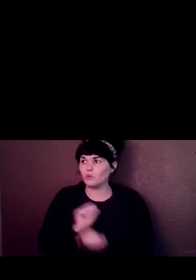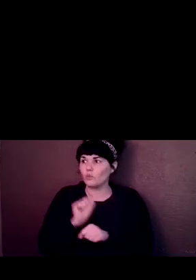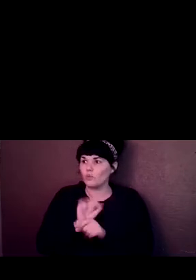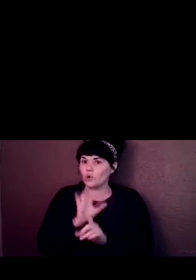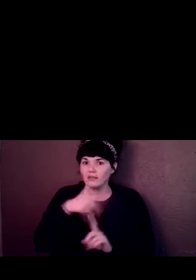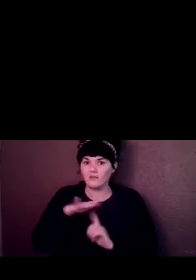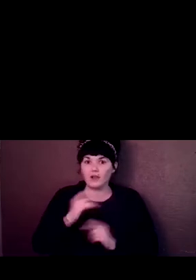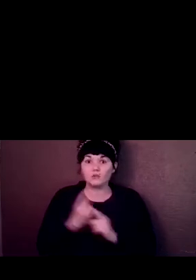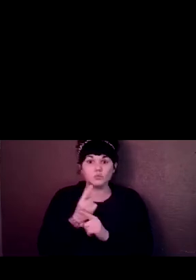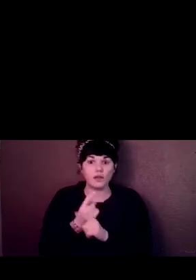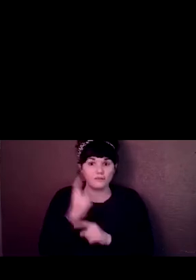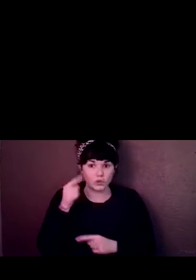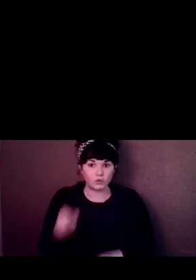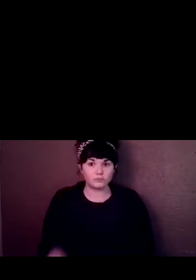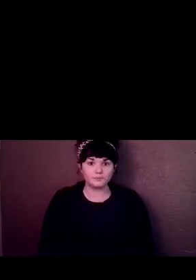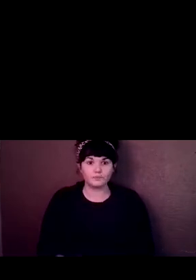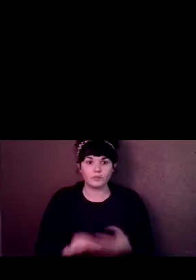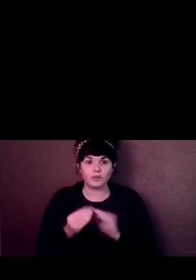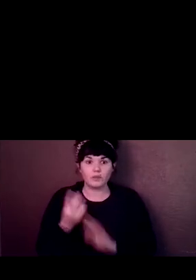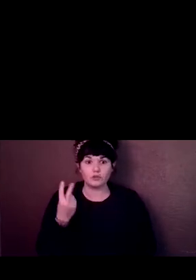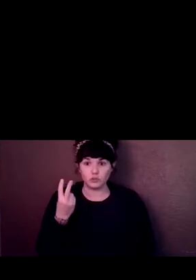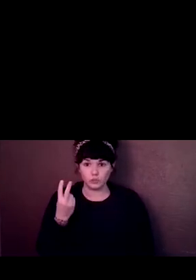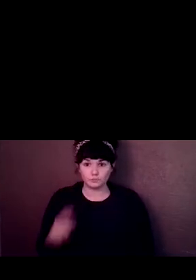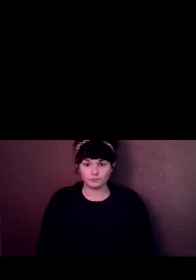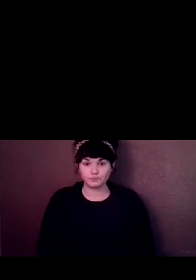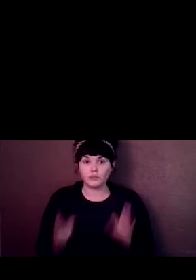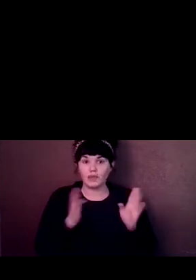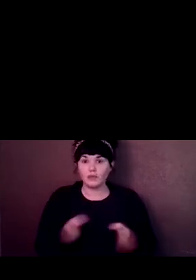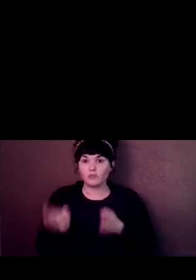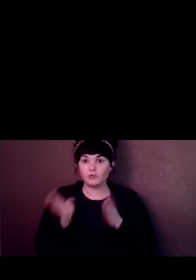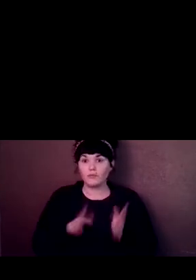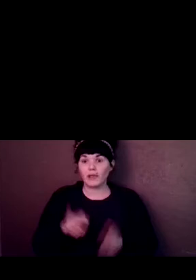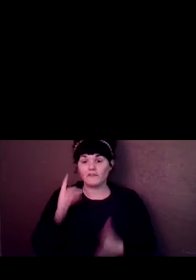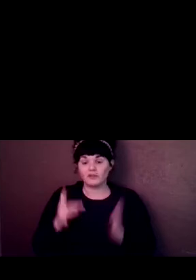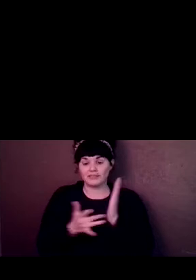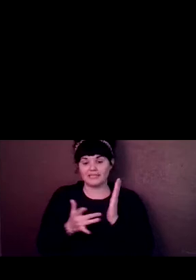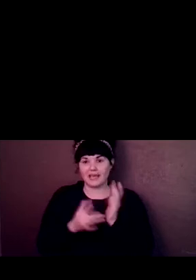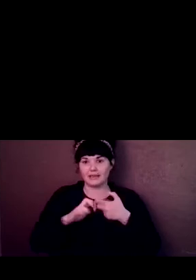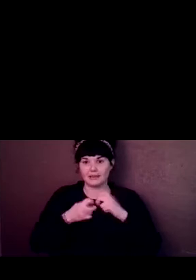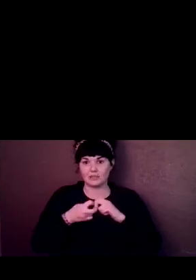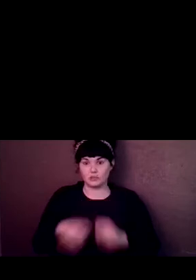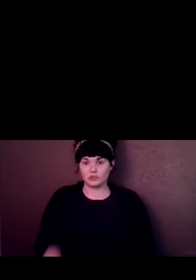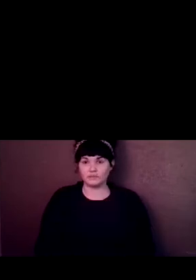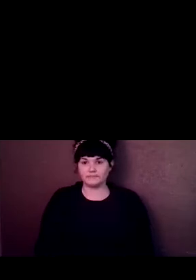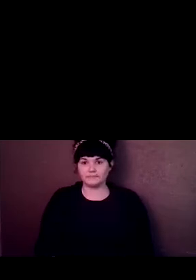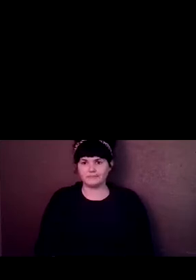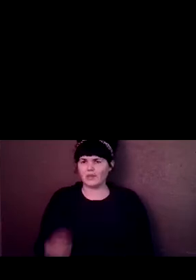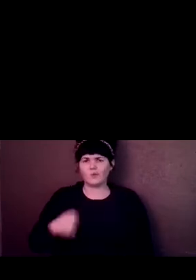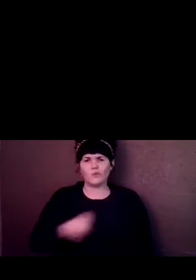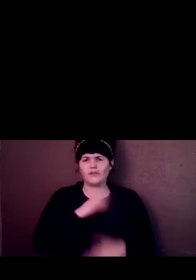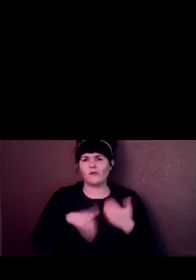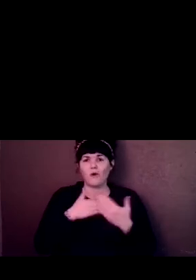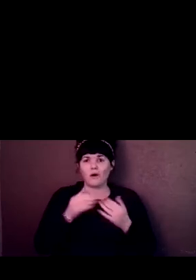you. Number 2, prepare for technology issues. And all of us have had those for